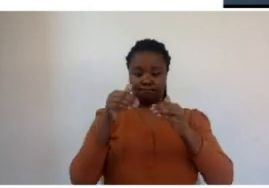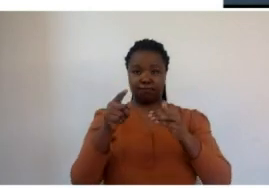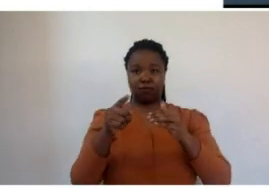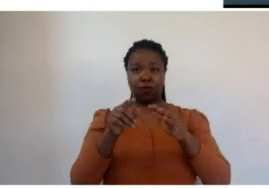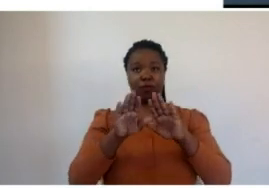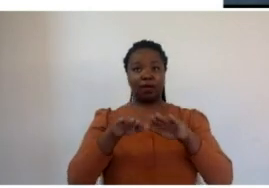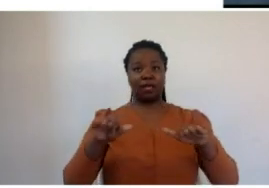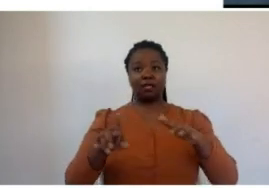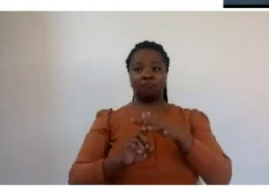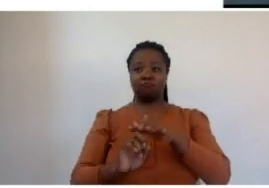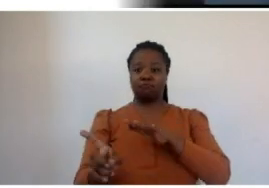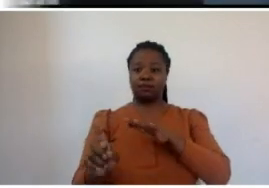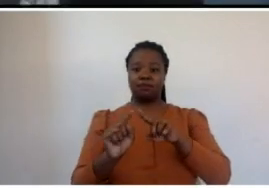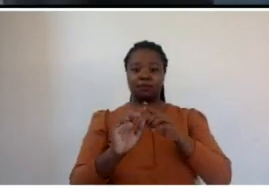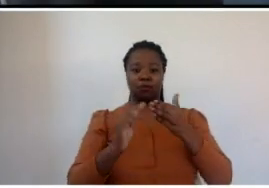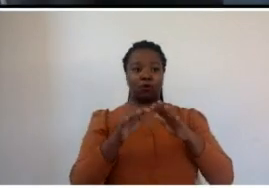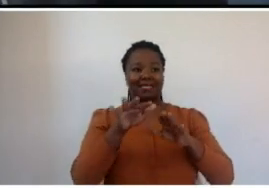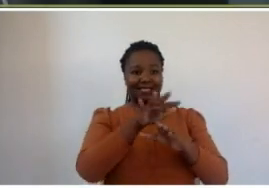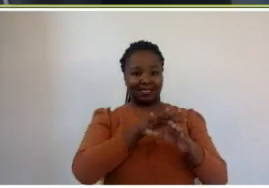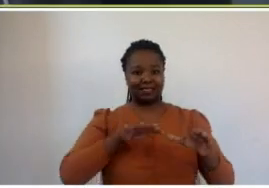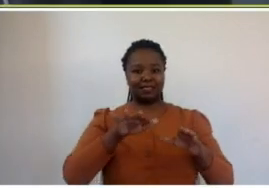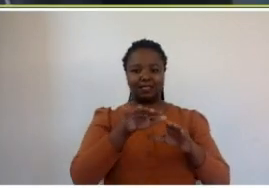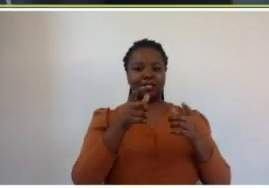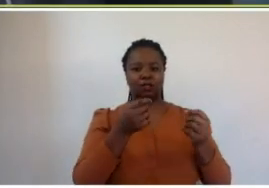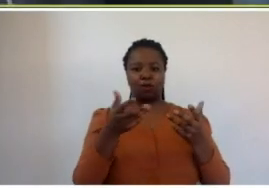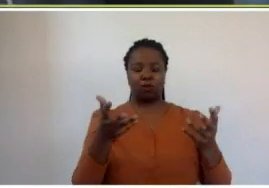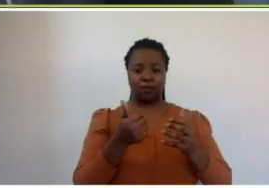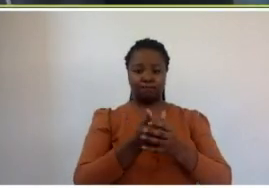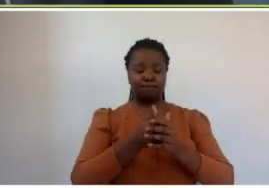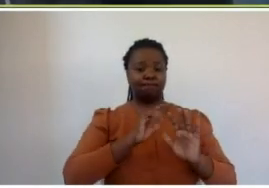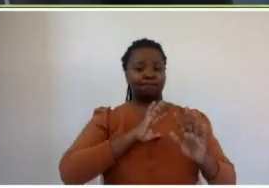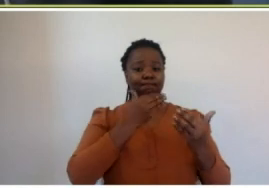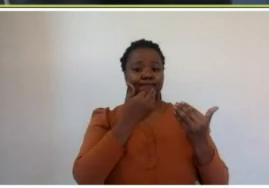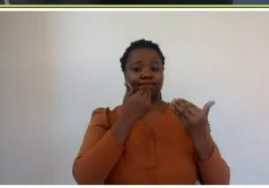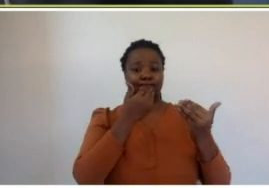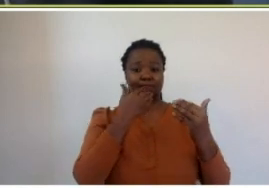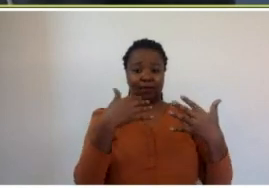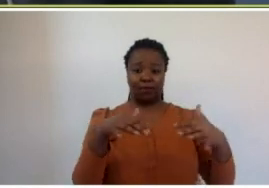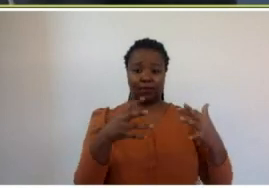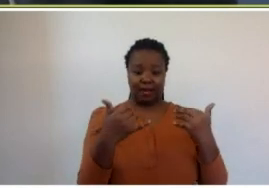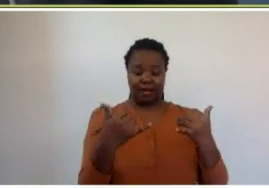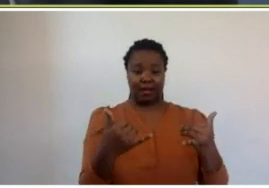host communities? Well, thank you very much. And perhaps I could begin by